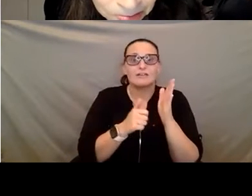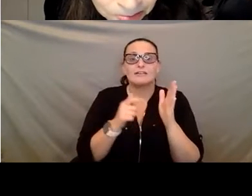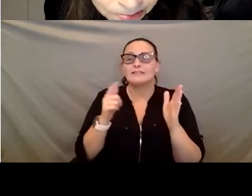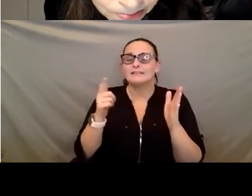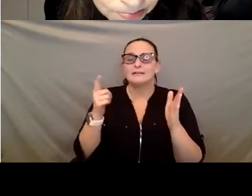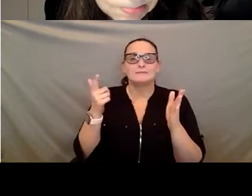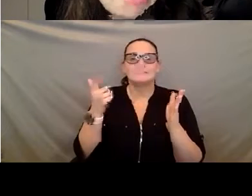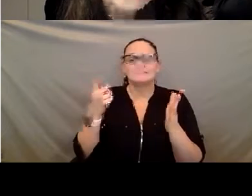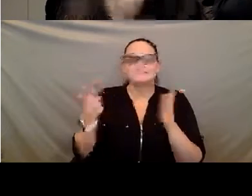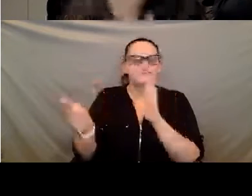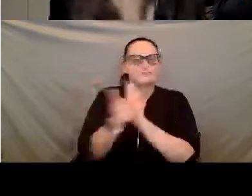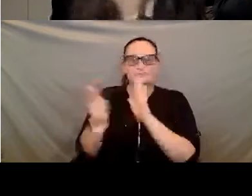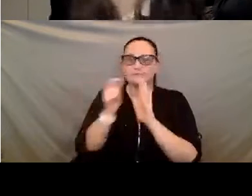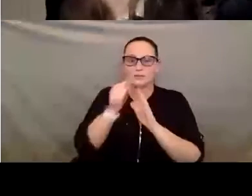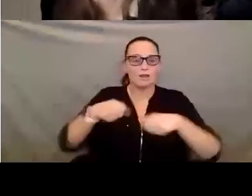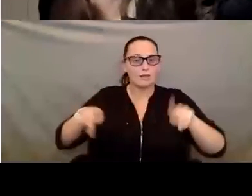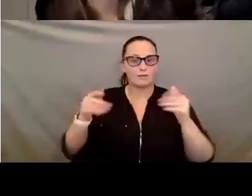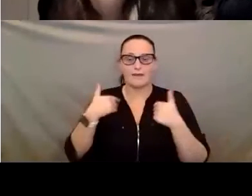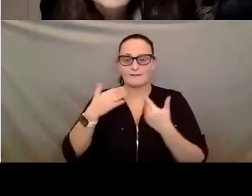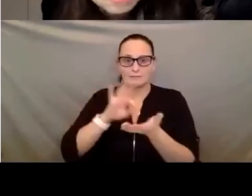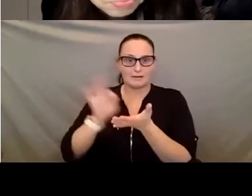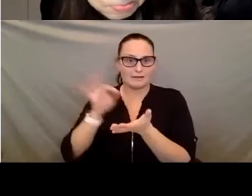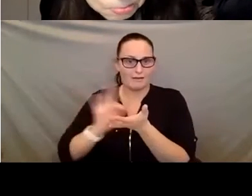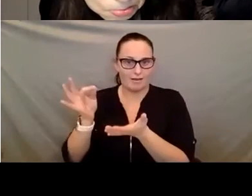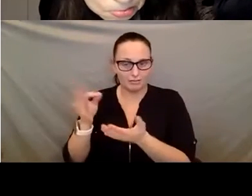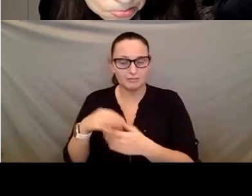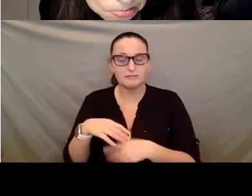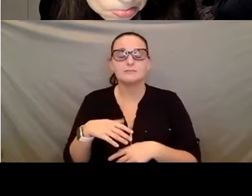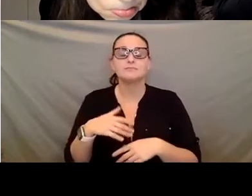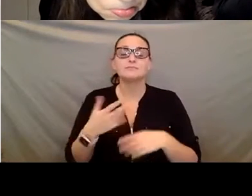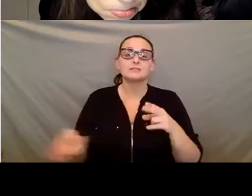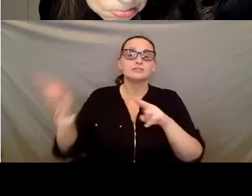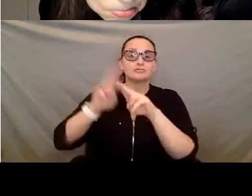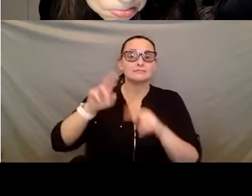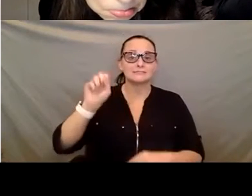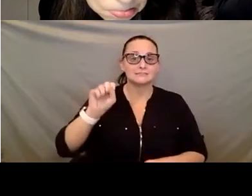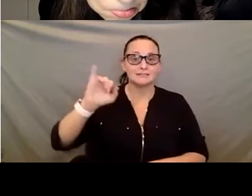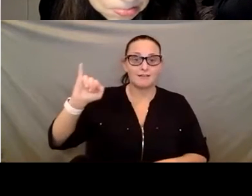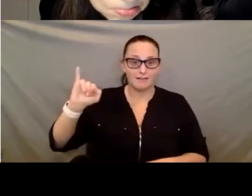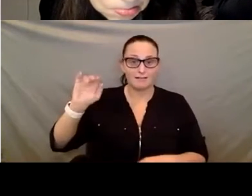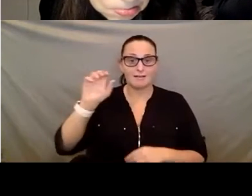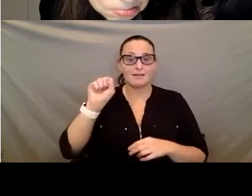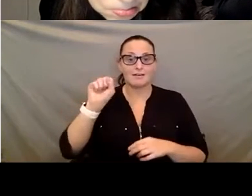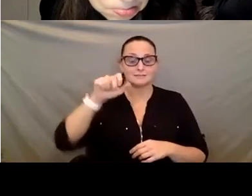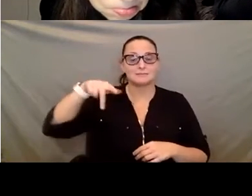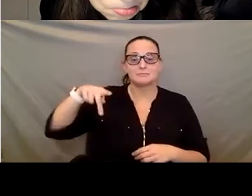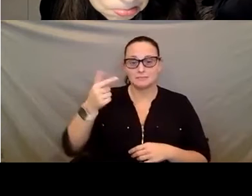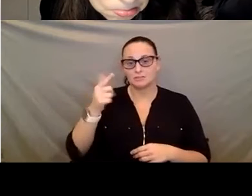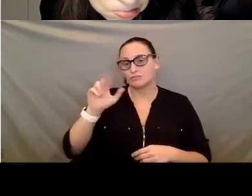weren't allowed to get Medi-Cal. We increased SSI, the SSI SSP